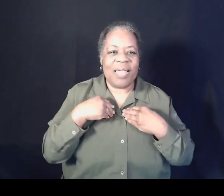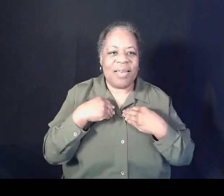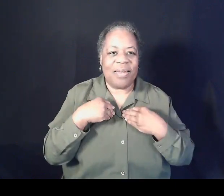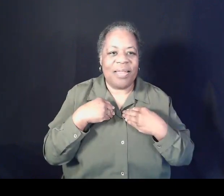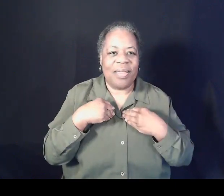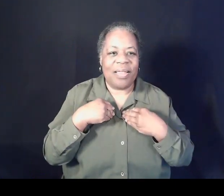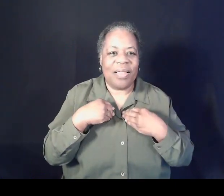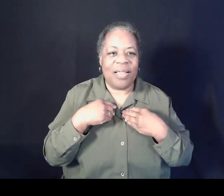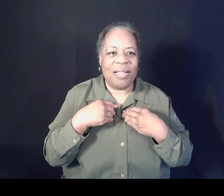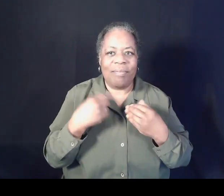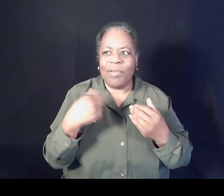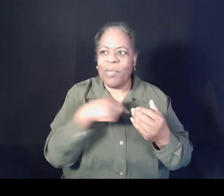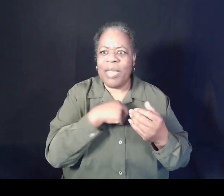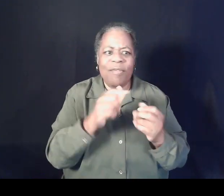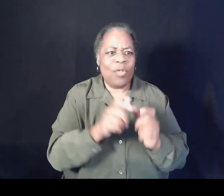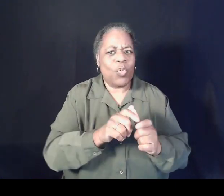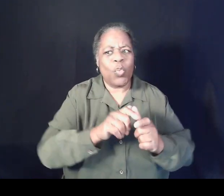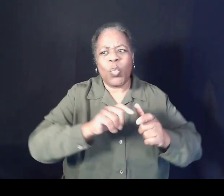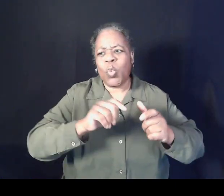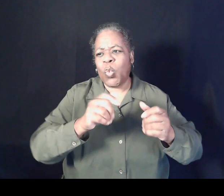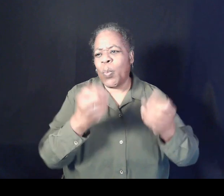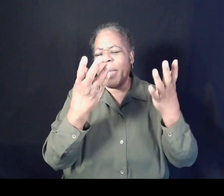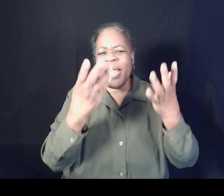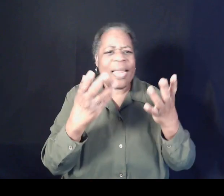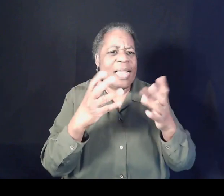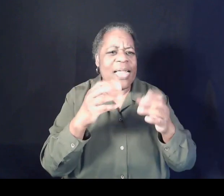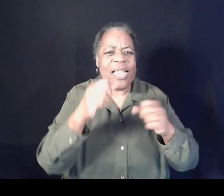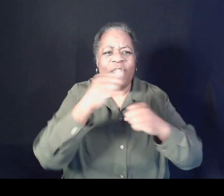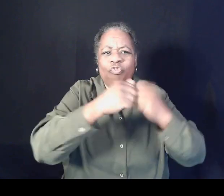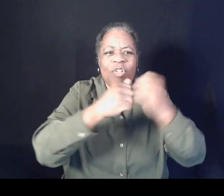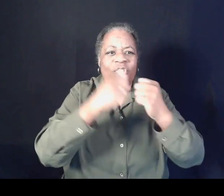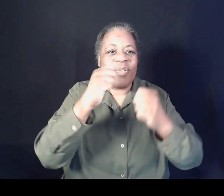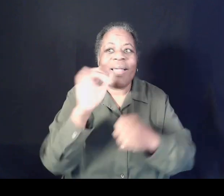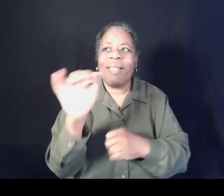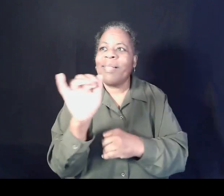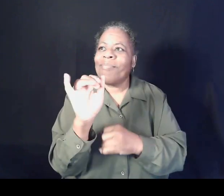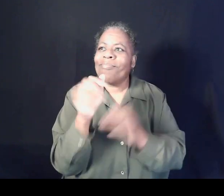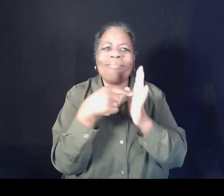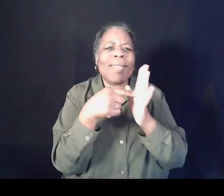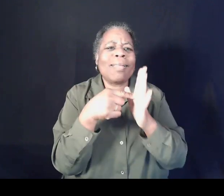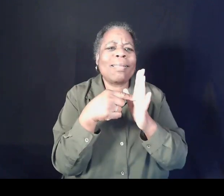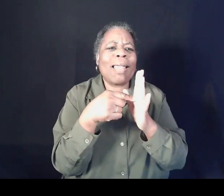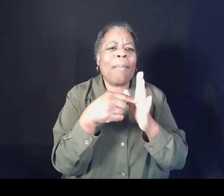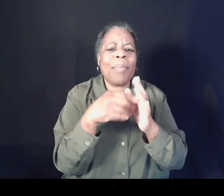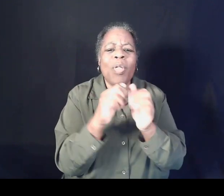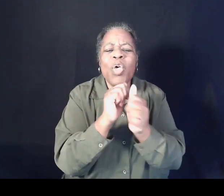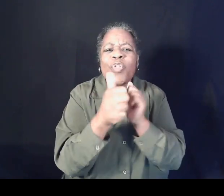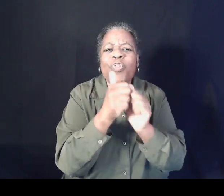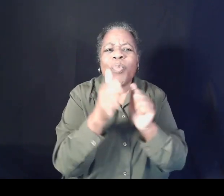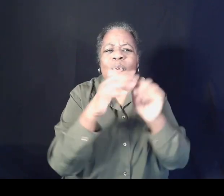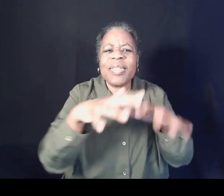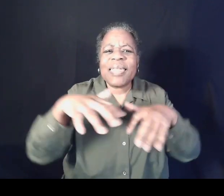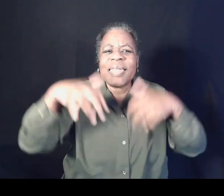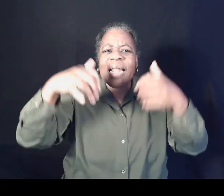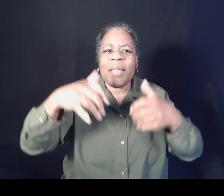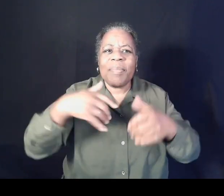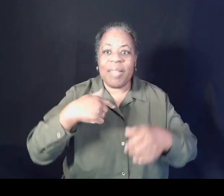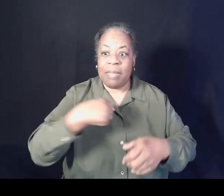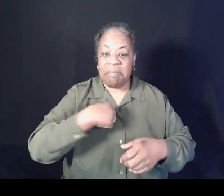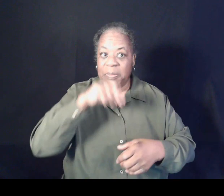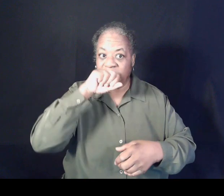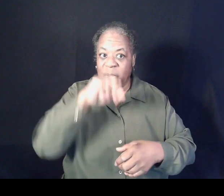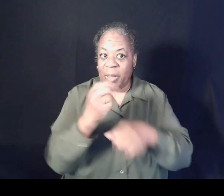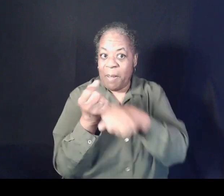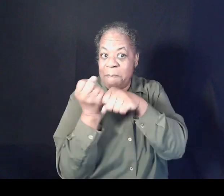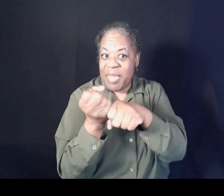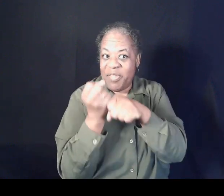We have so many structures, like our sports stadiums. Some of you know I love baseball, and so I enjoy going to baseball parks